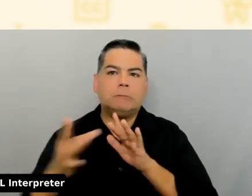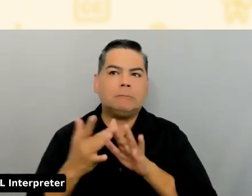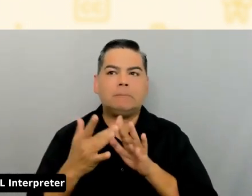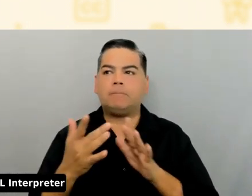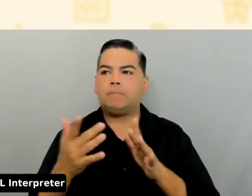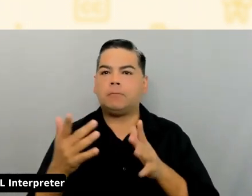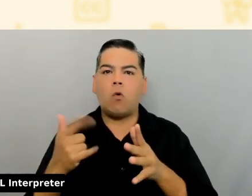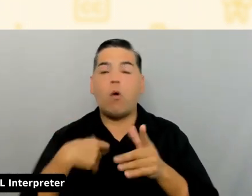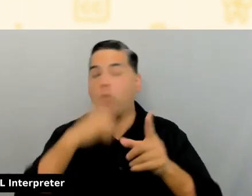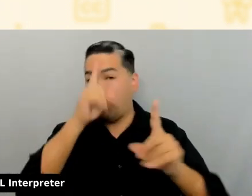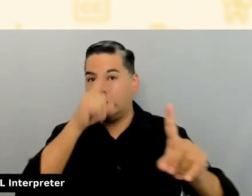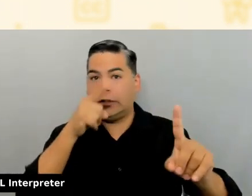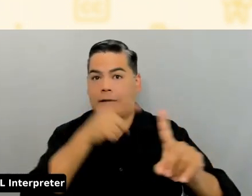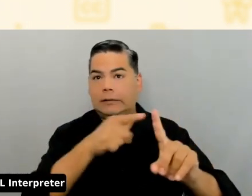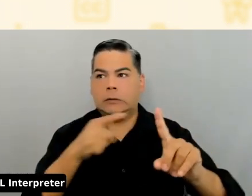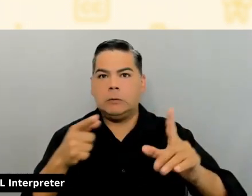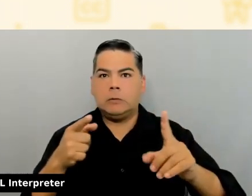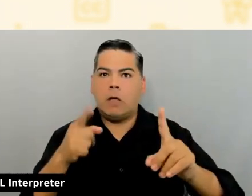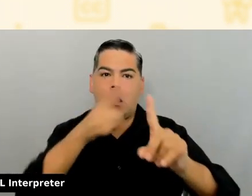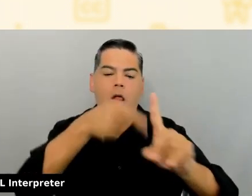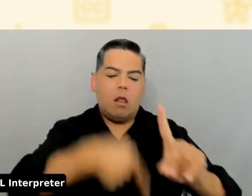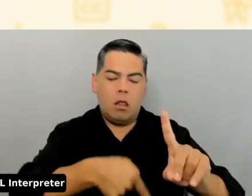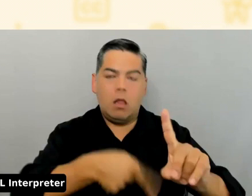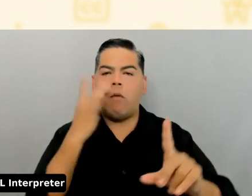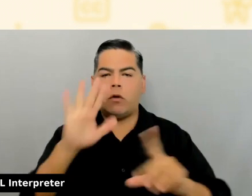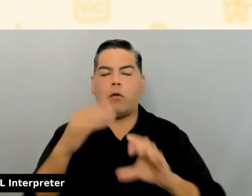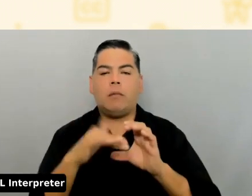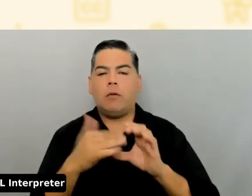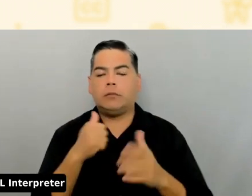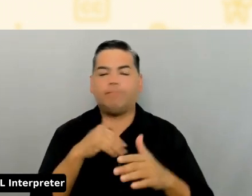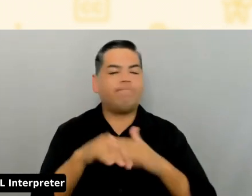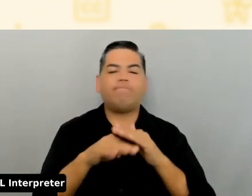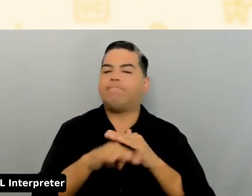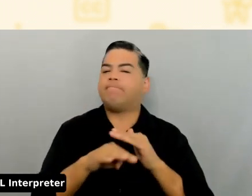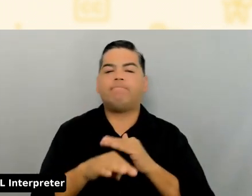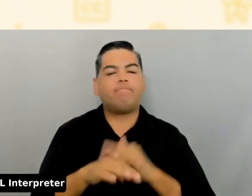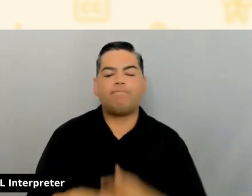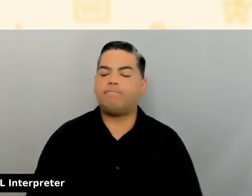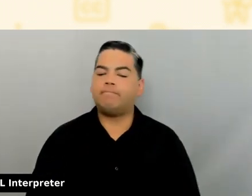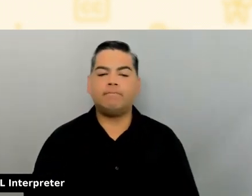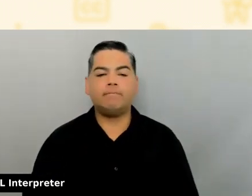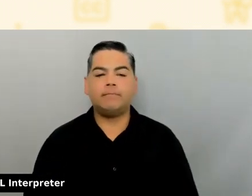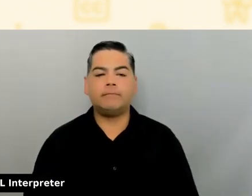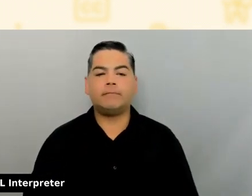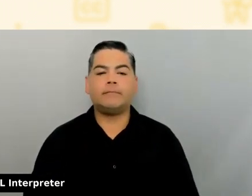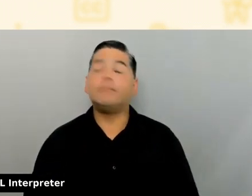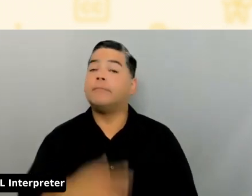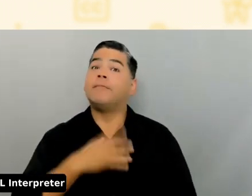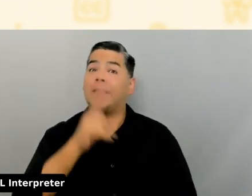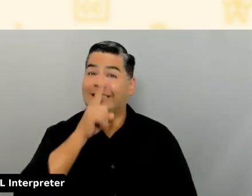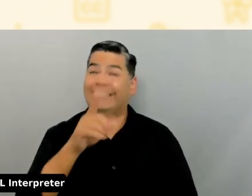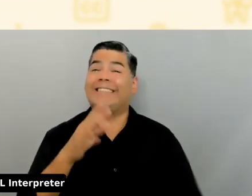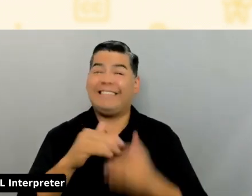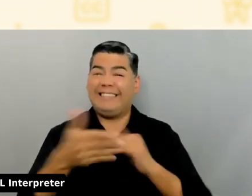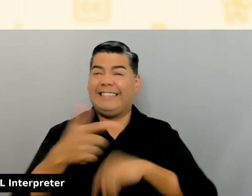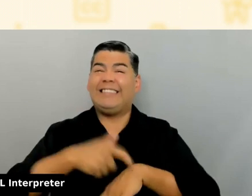you're projecting, because your emails are not accessible. So make sure that the next time you run your campaign,